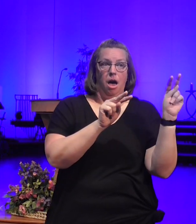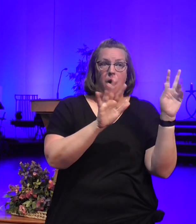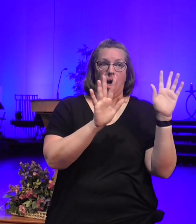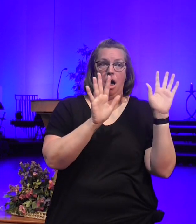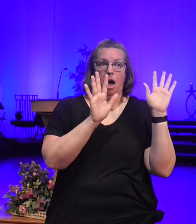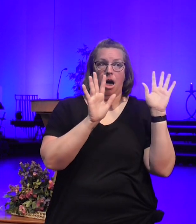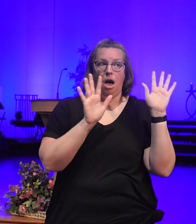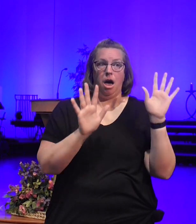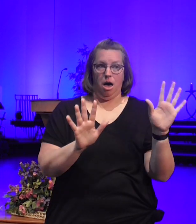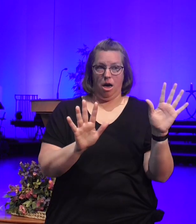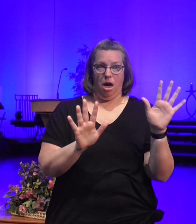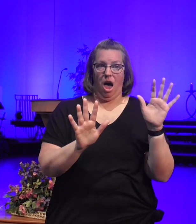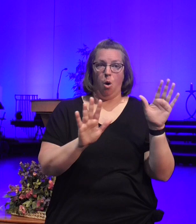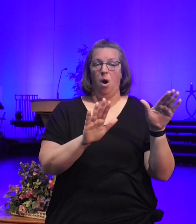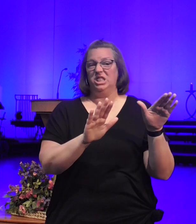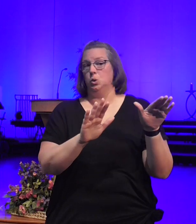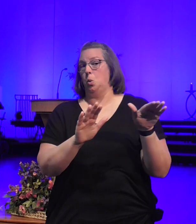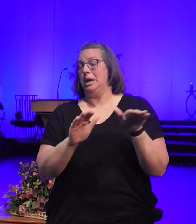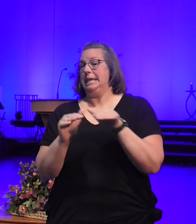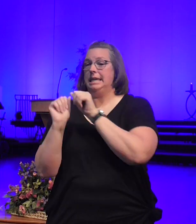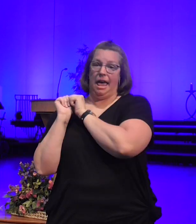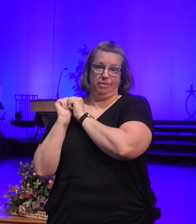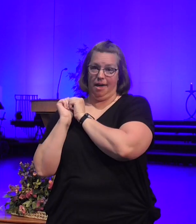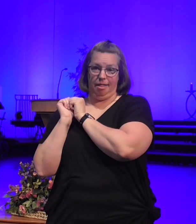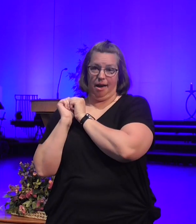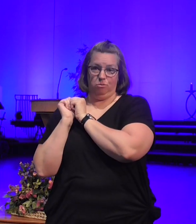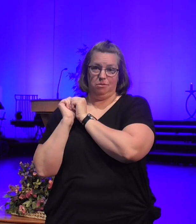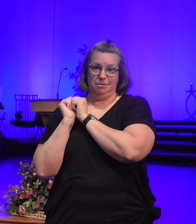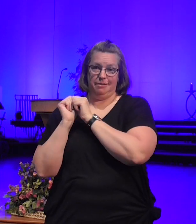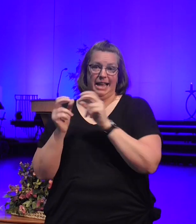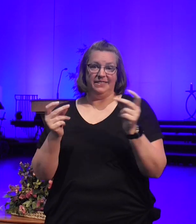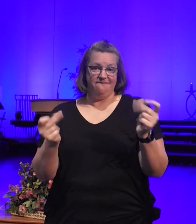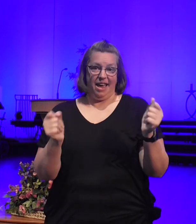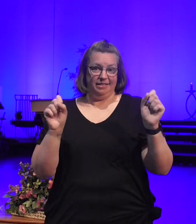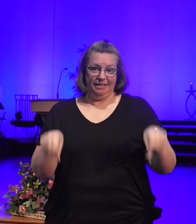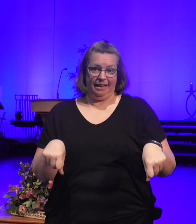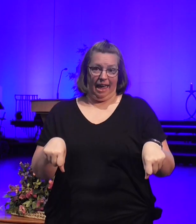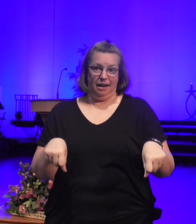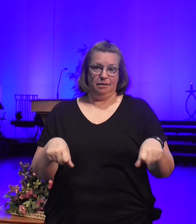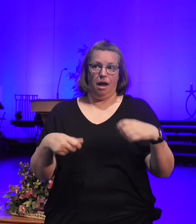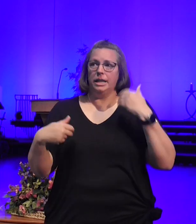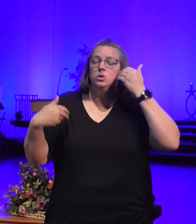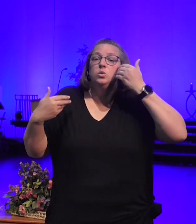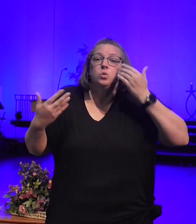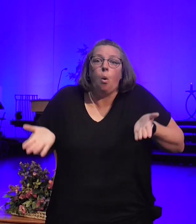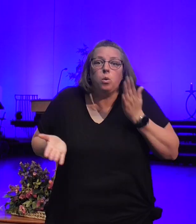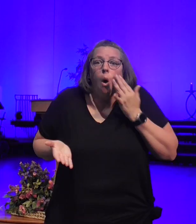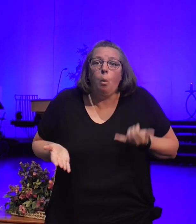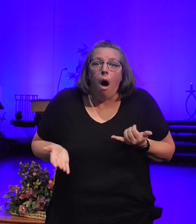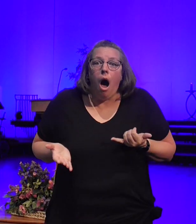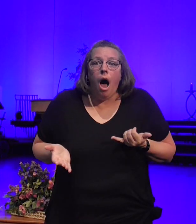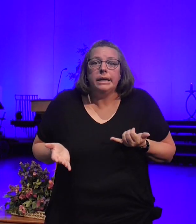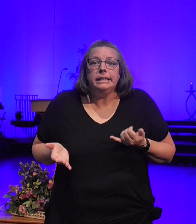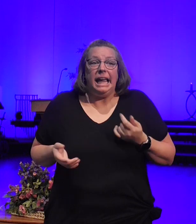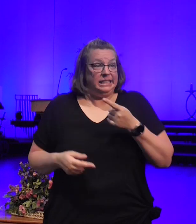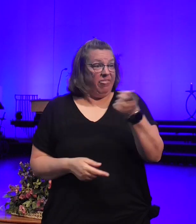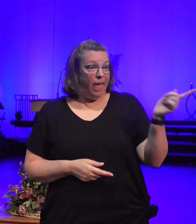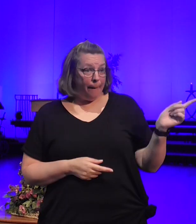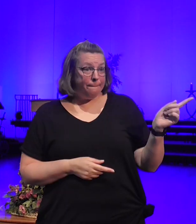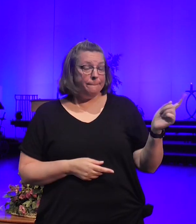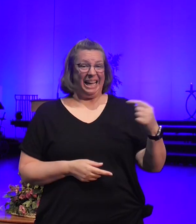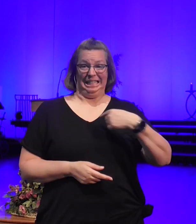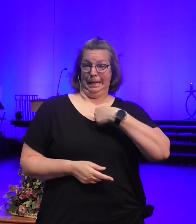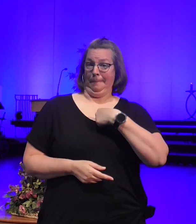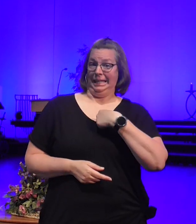hell out of Trader Joe's as fast as I can whenever I go in there. I don't know why. Is it them? Is